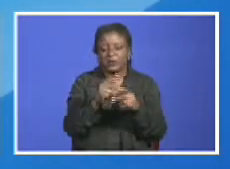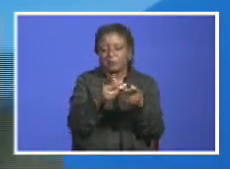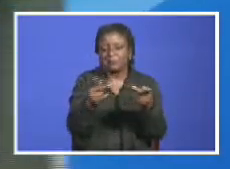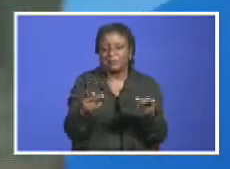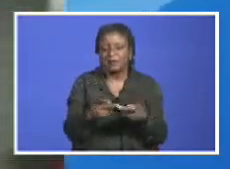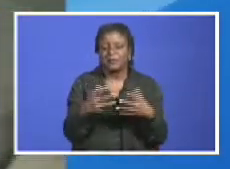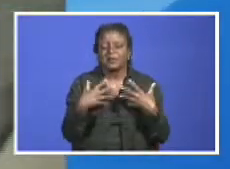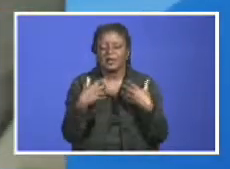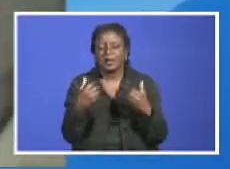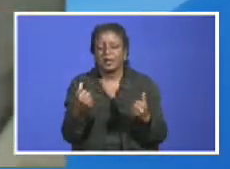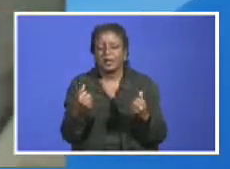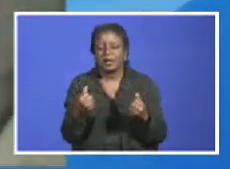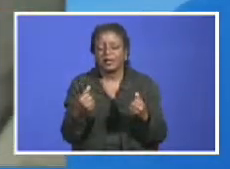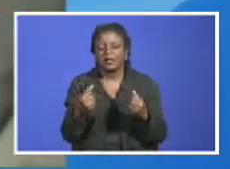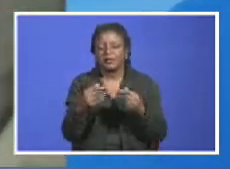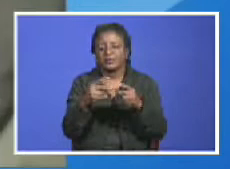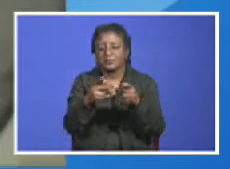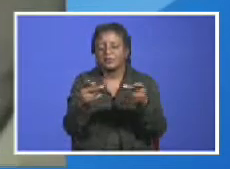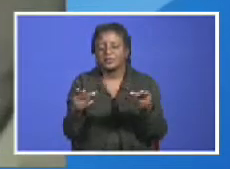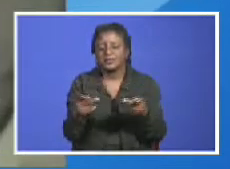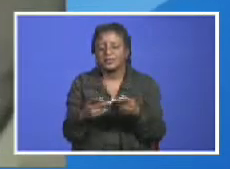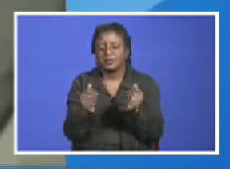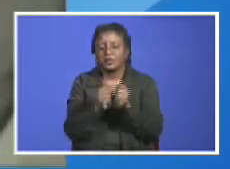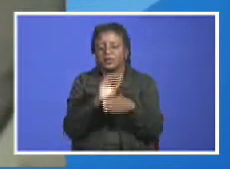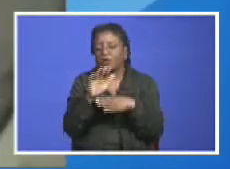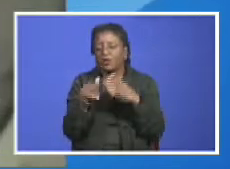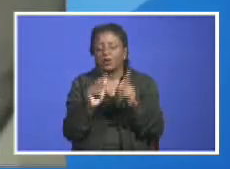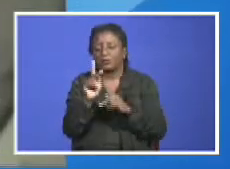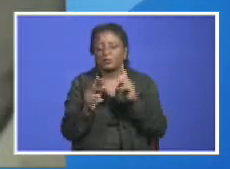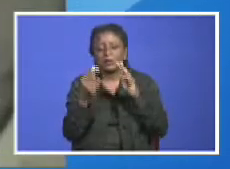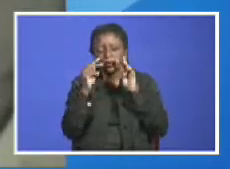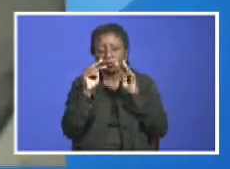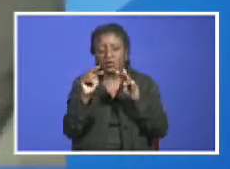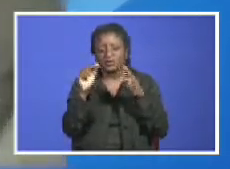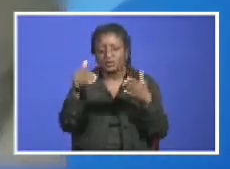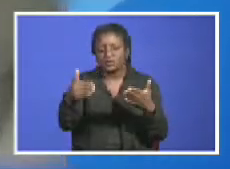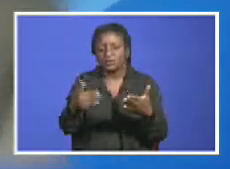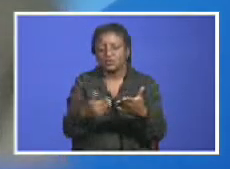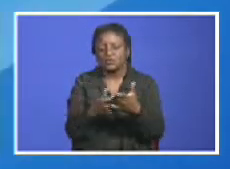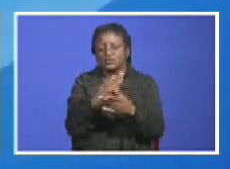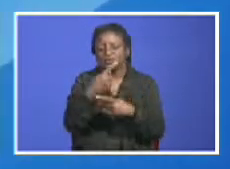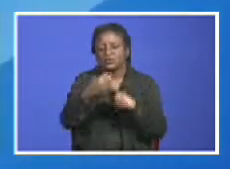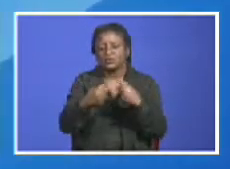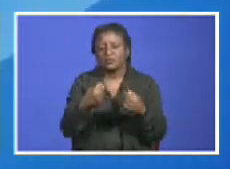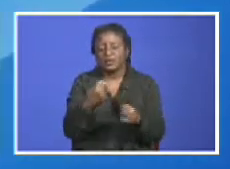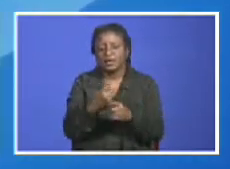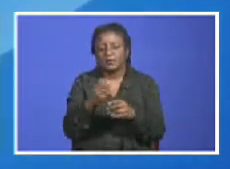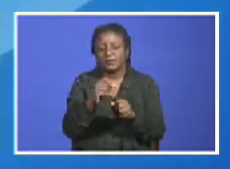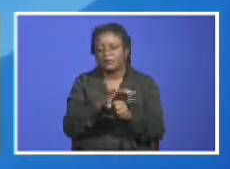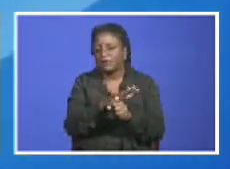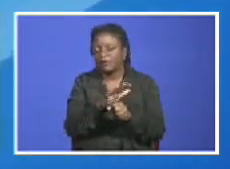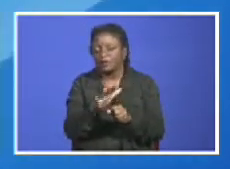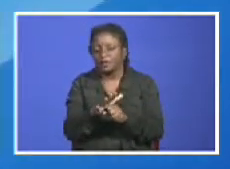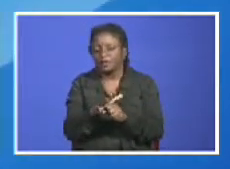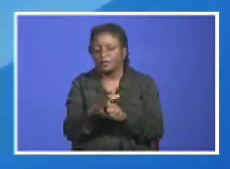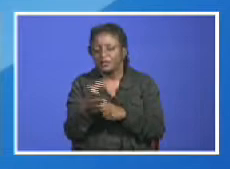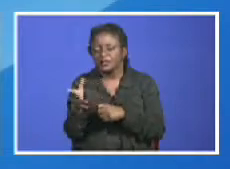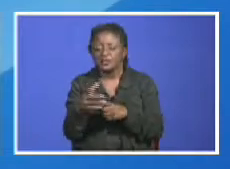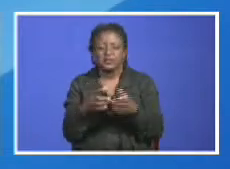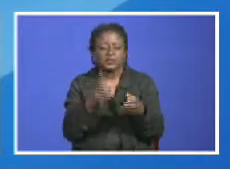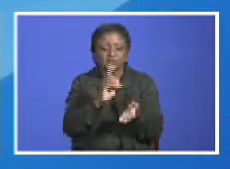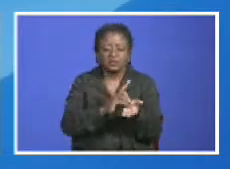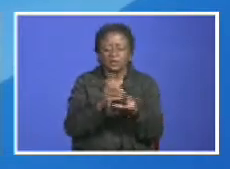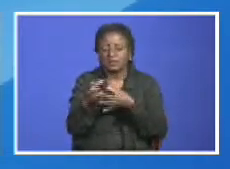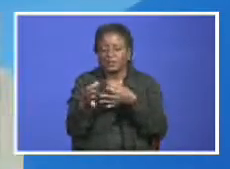and with all eyes on this new mutant strain of the virus, Director Dr. Indira Martin explained the testing process to us and